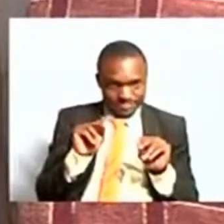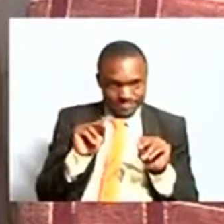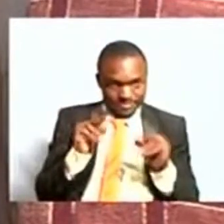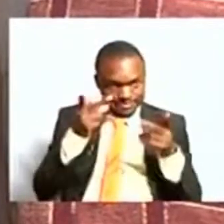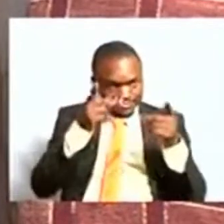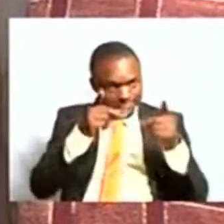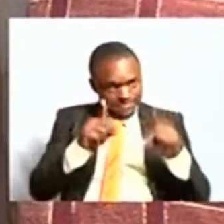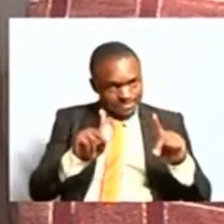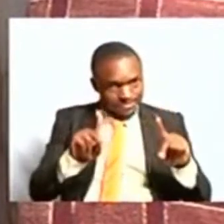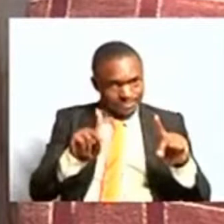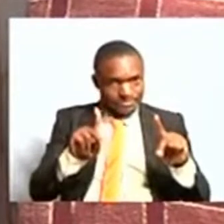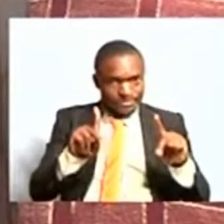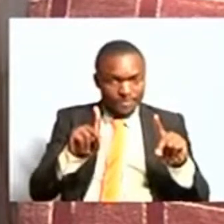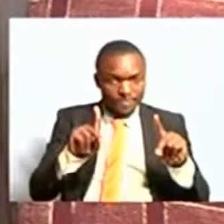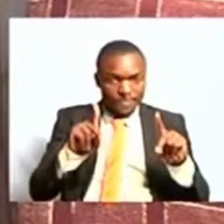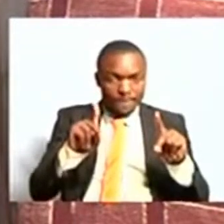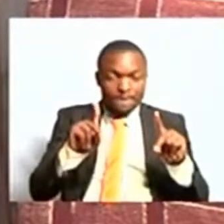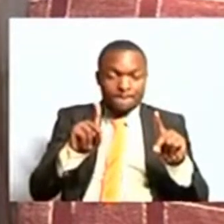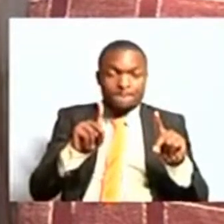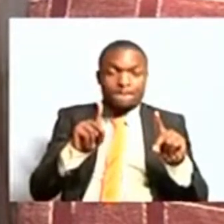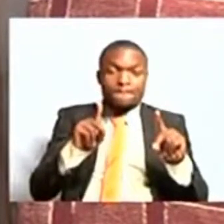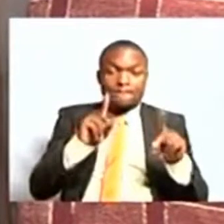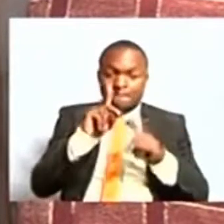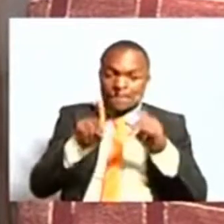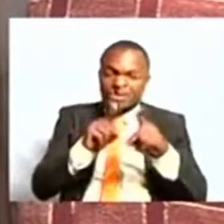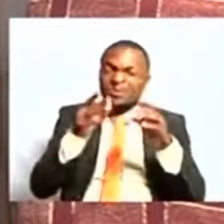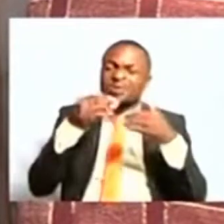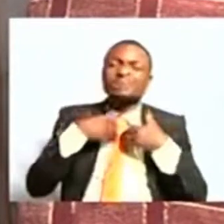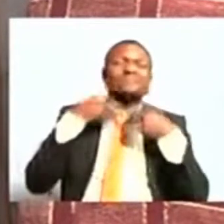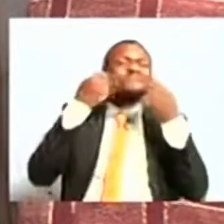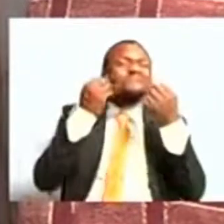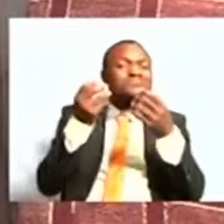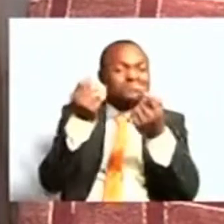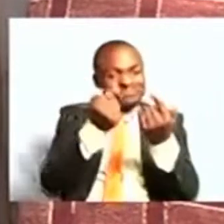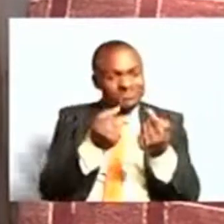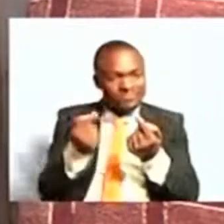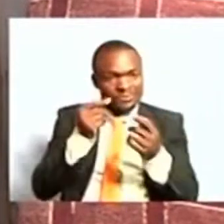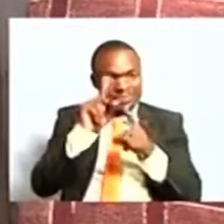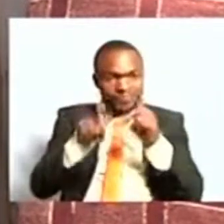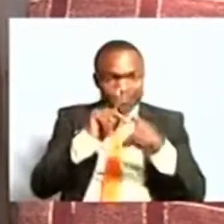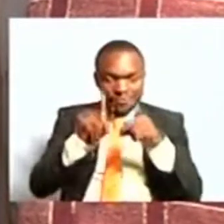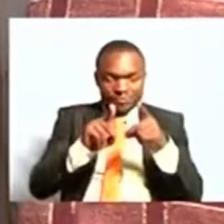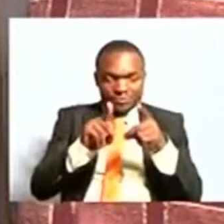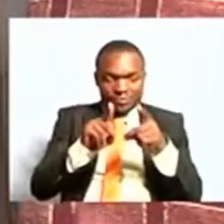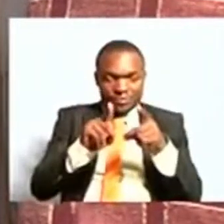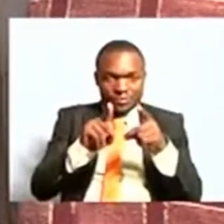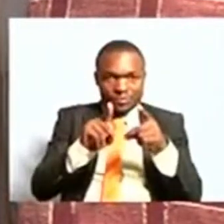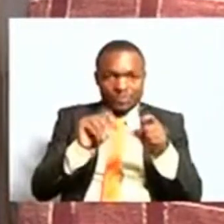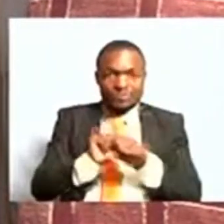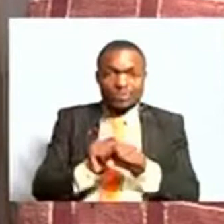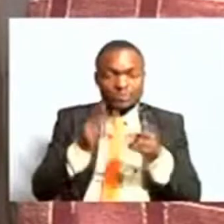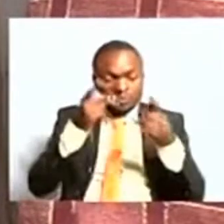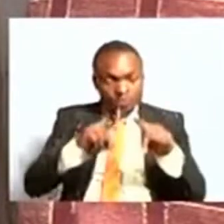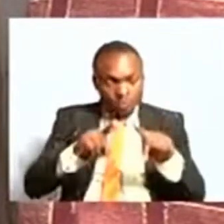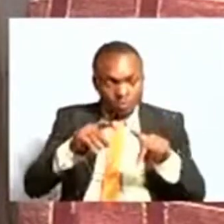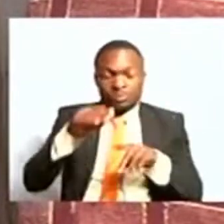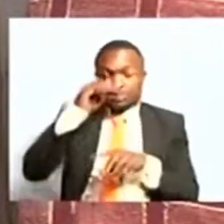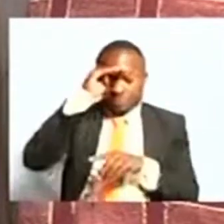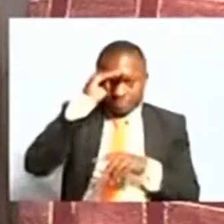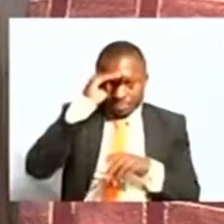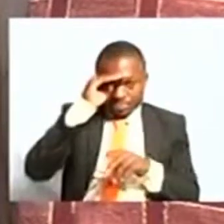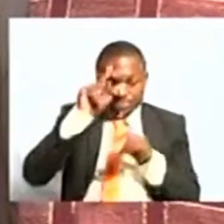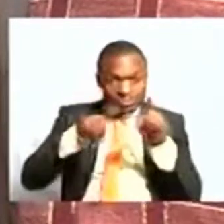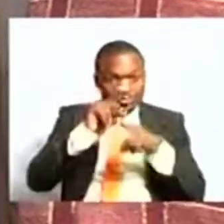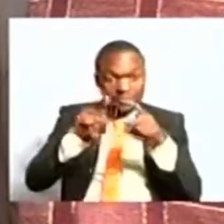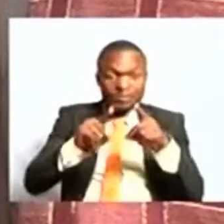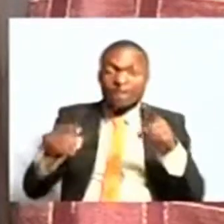When a passenger, we've had situations where passengers have been knocked down while they are drunk. Cyclists have been knocked